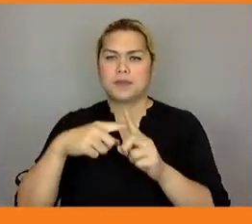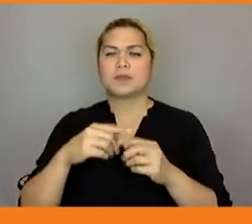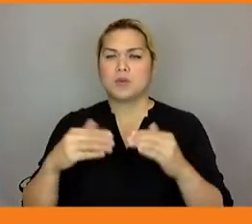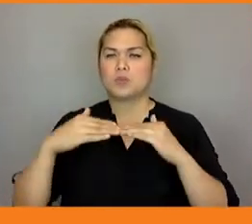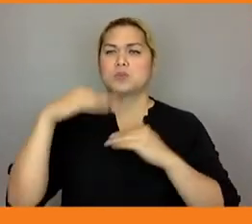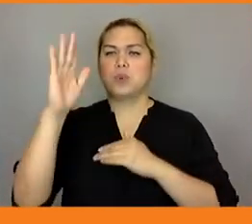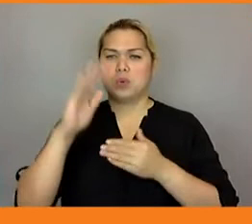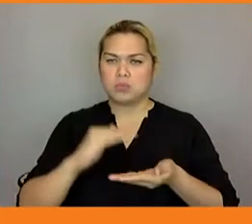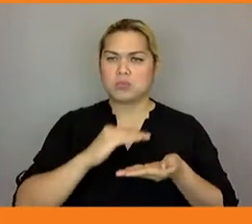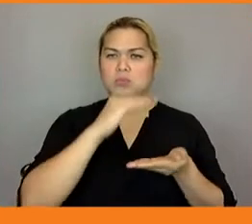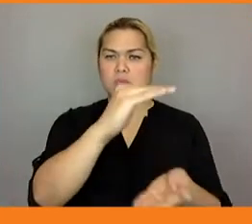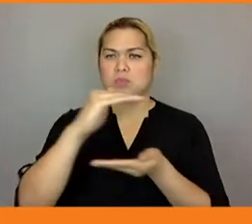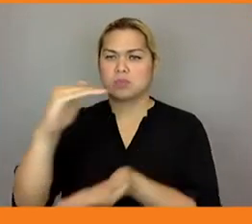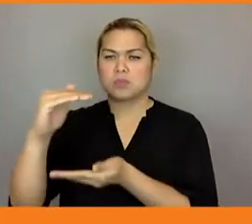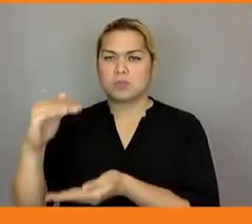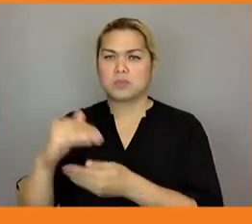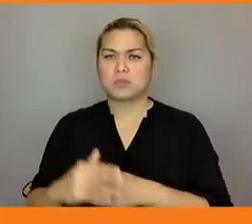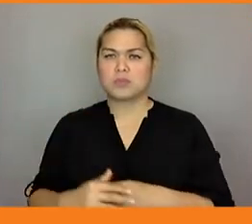opportunity to keep